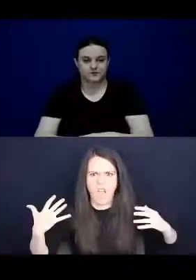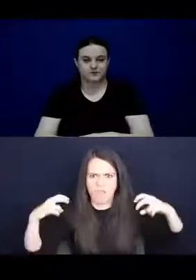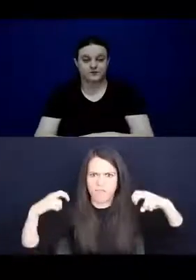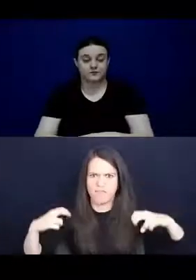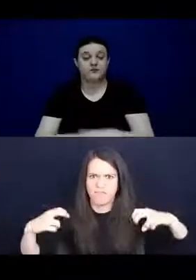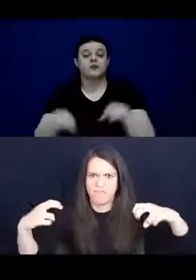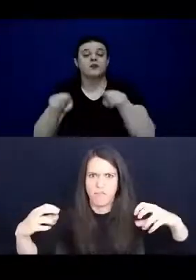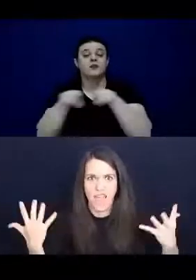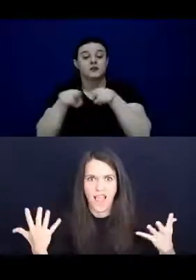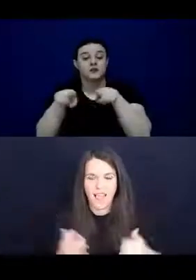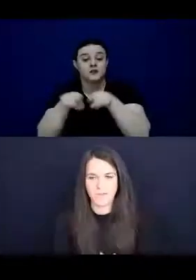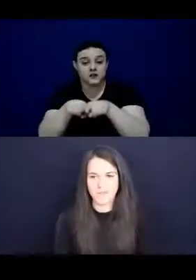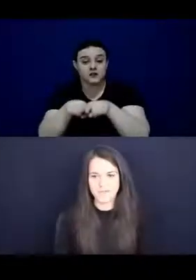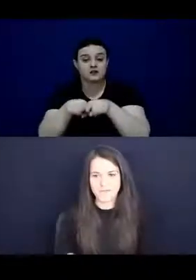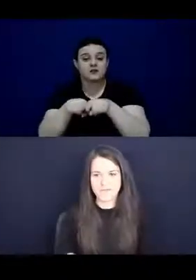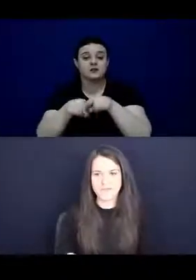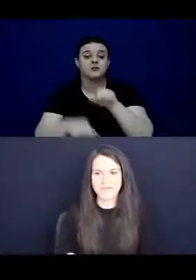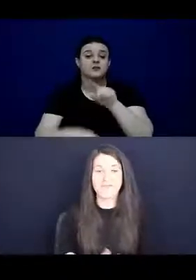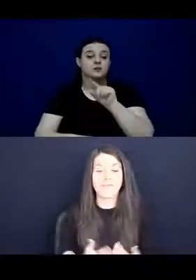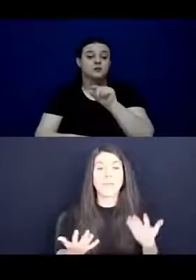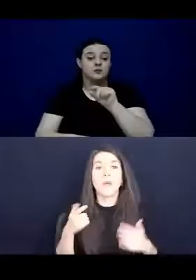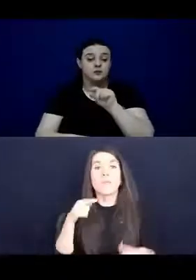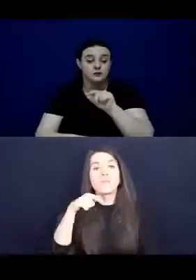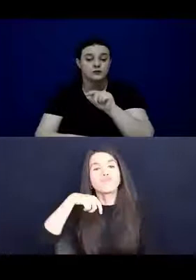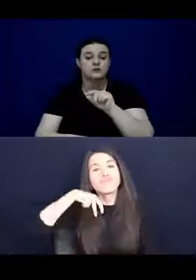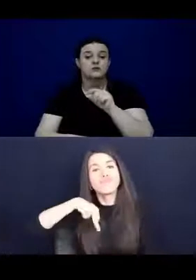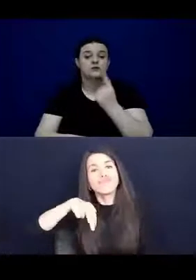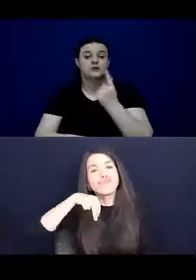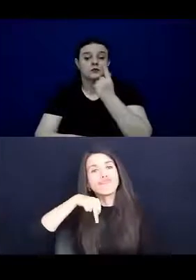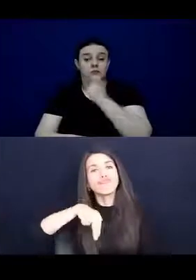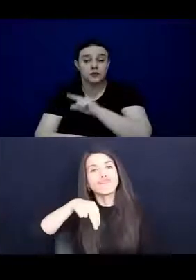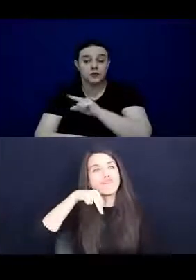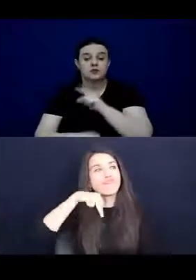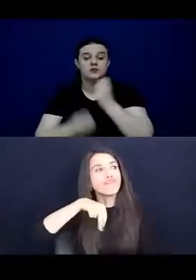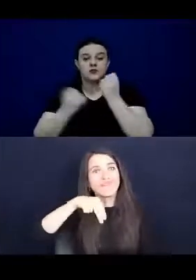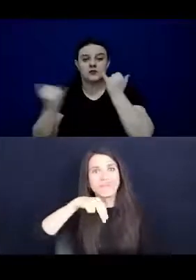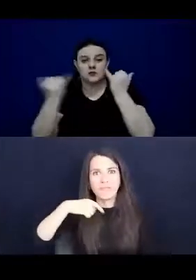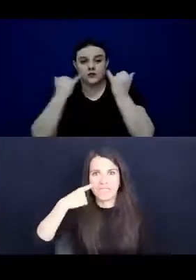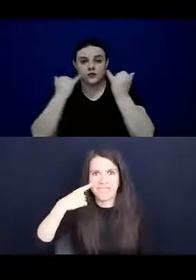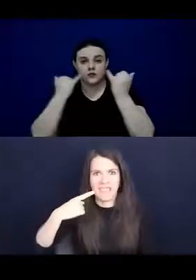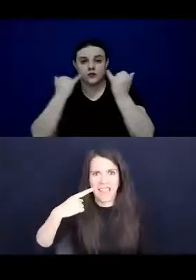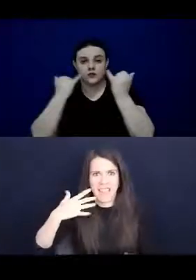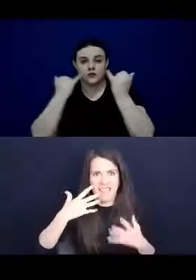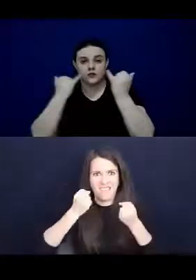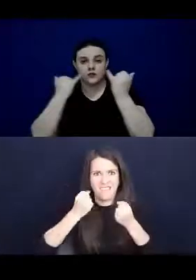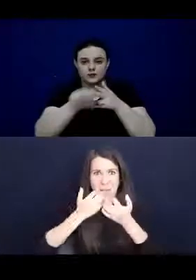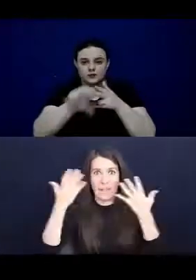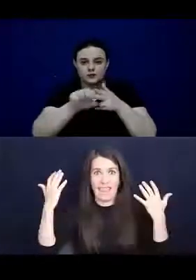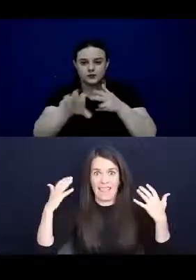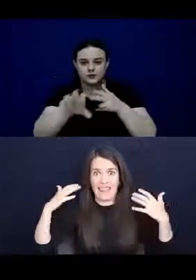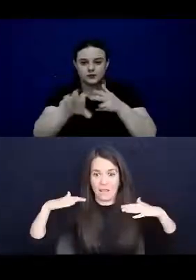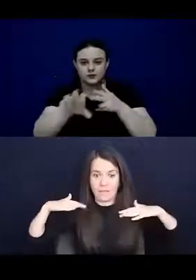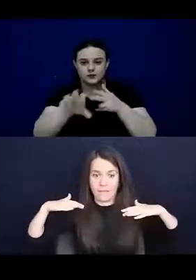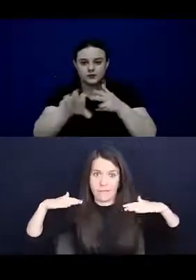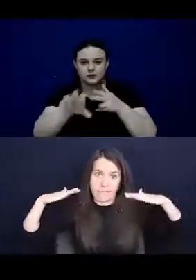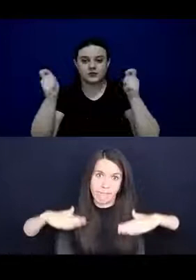that clearly, as you're walking around and perhaps gathering information through a camera, there are huge amounts of objects that could be recognized,